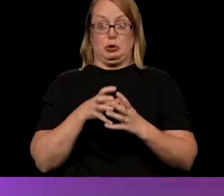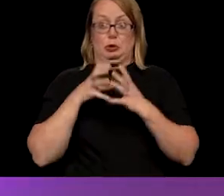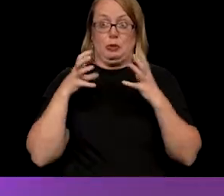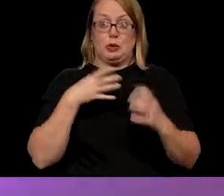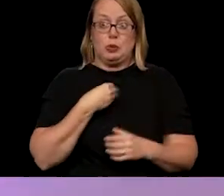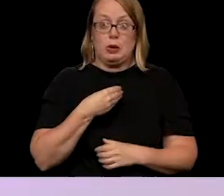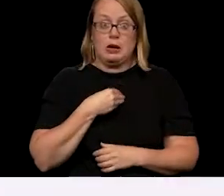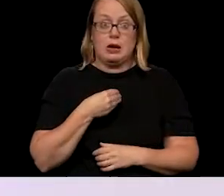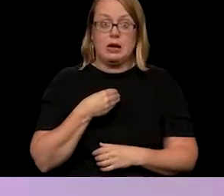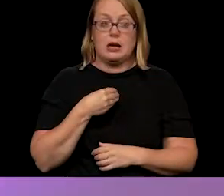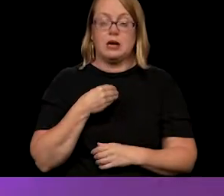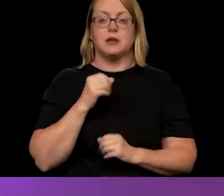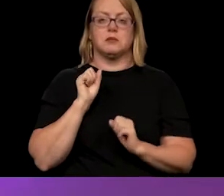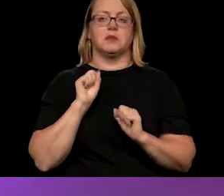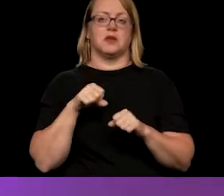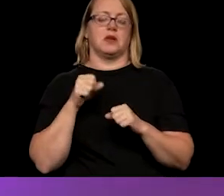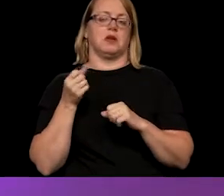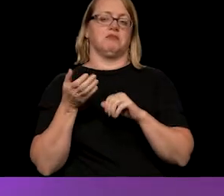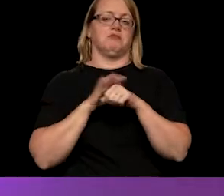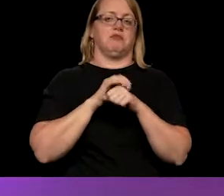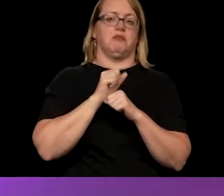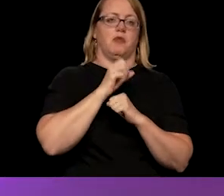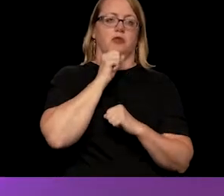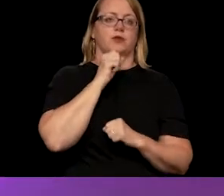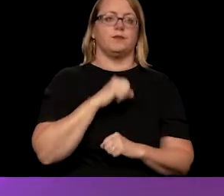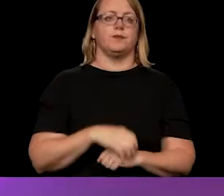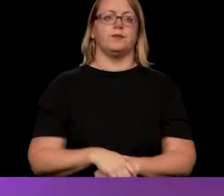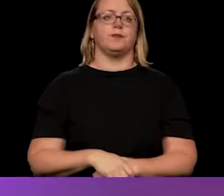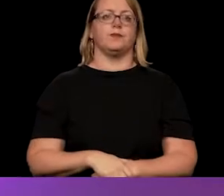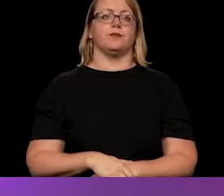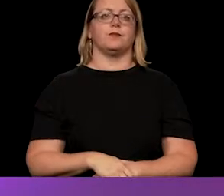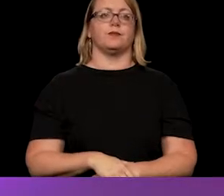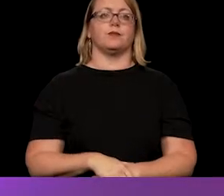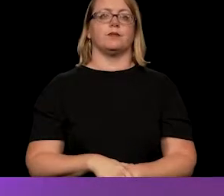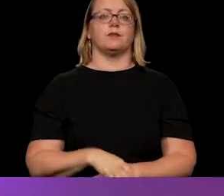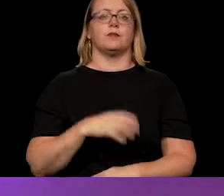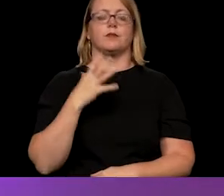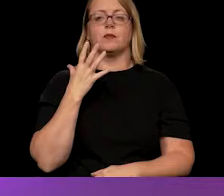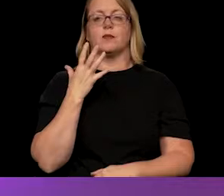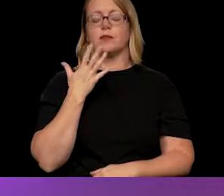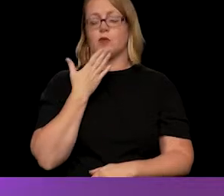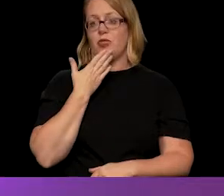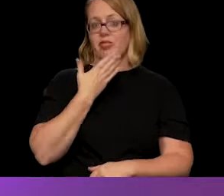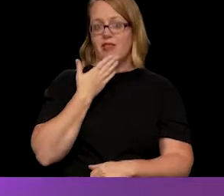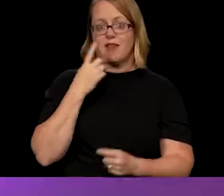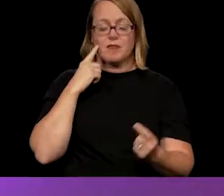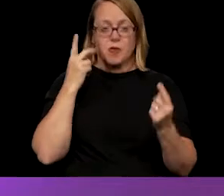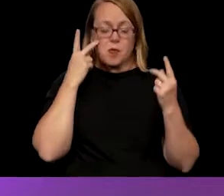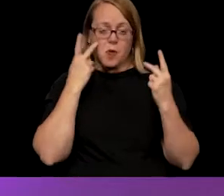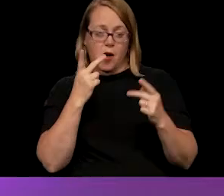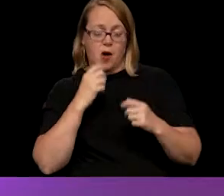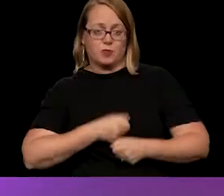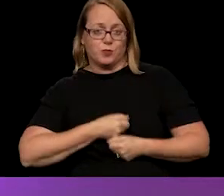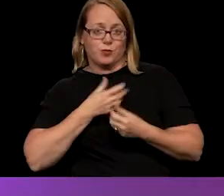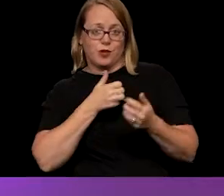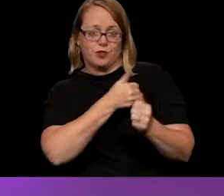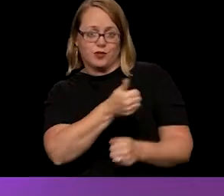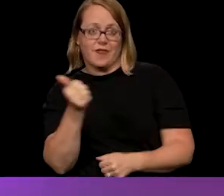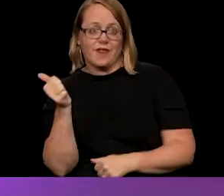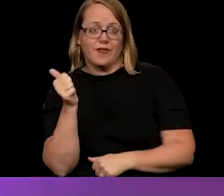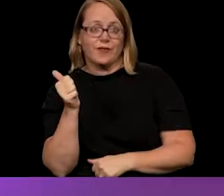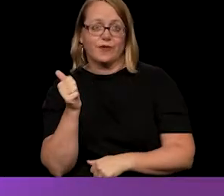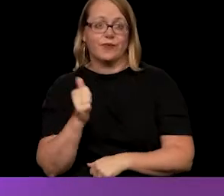orange in there to break it up. Thank you for watching today's episode of Express Yourself. Today's painting class was